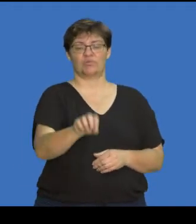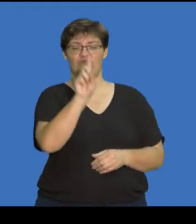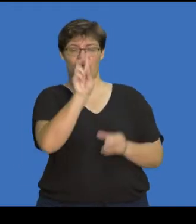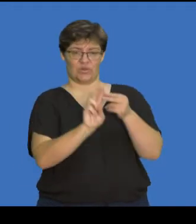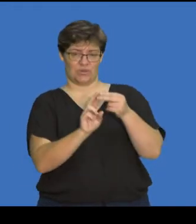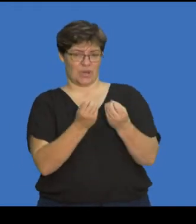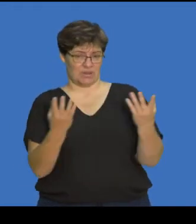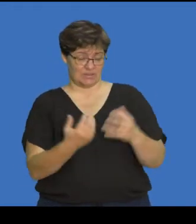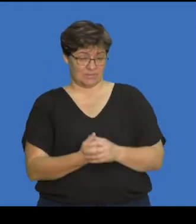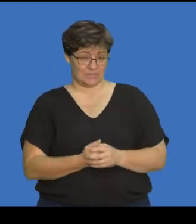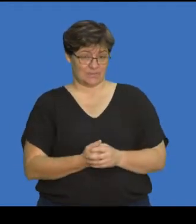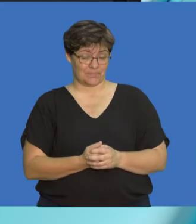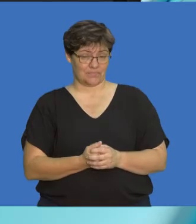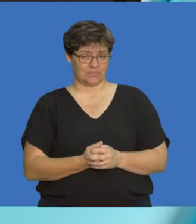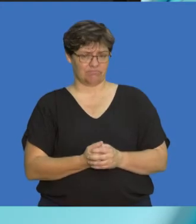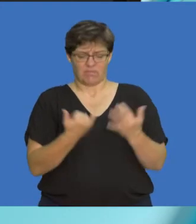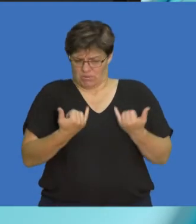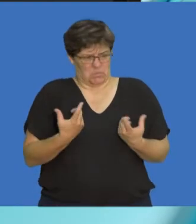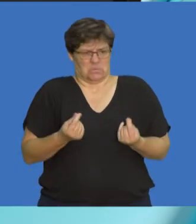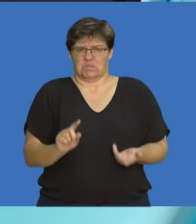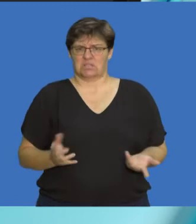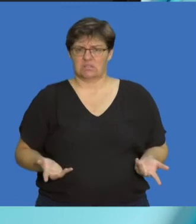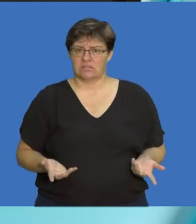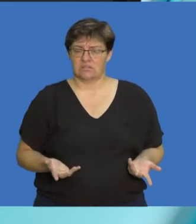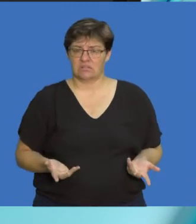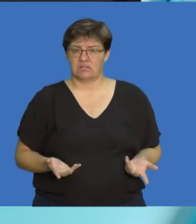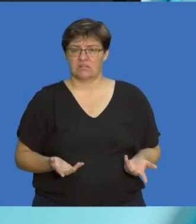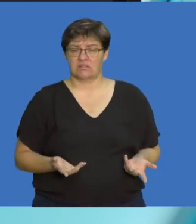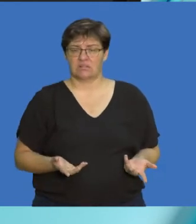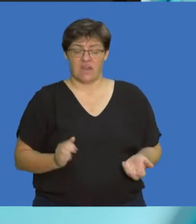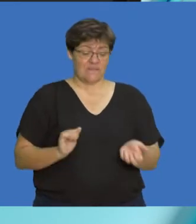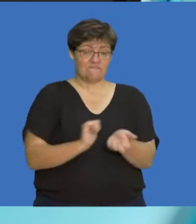Now what do? Now we take our total